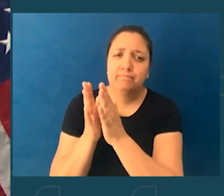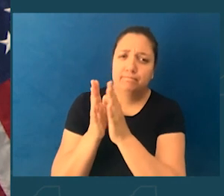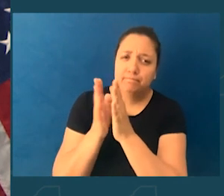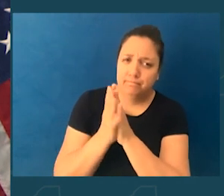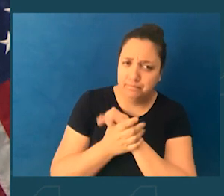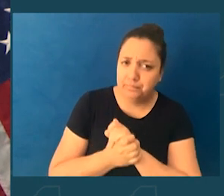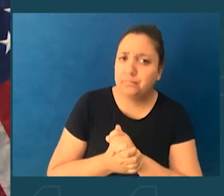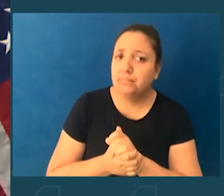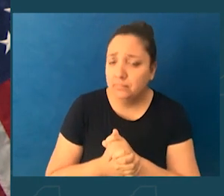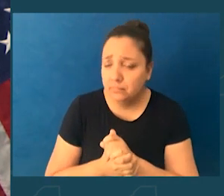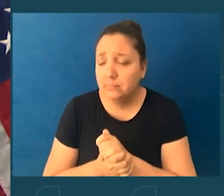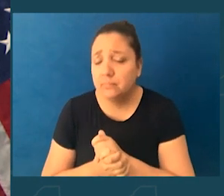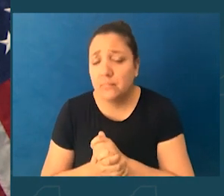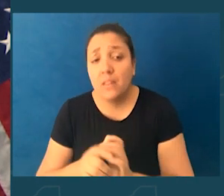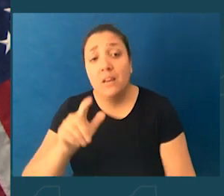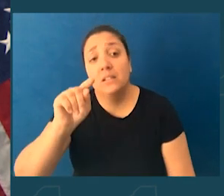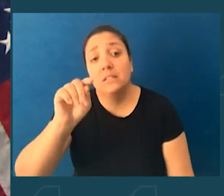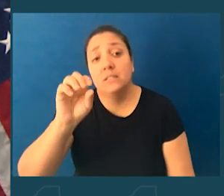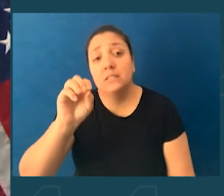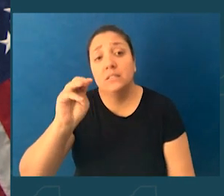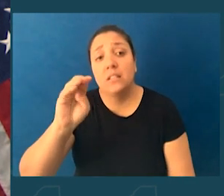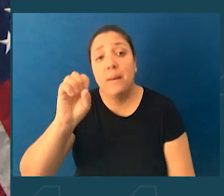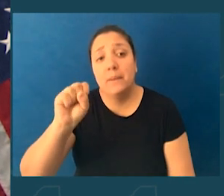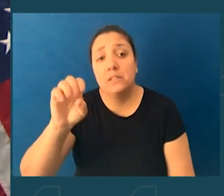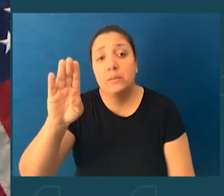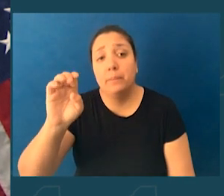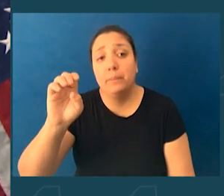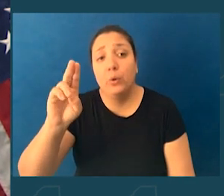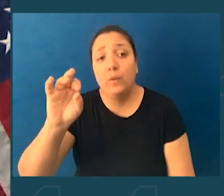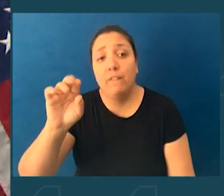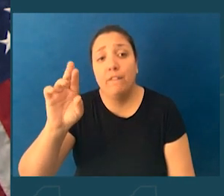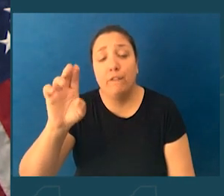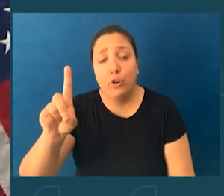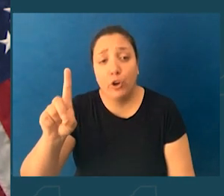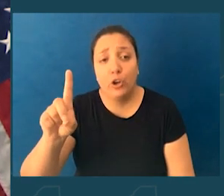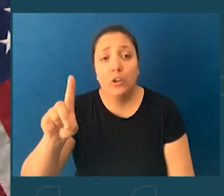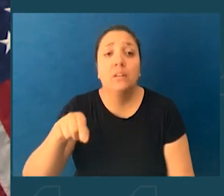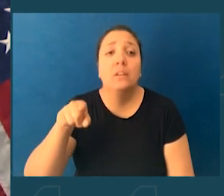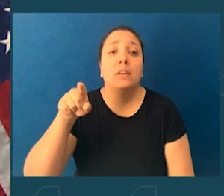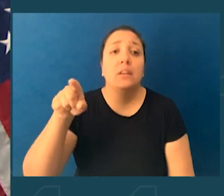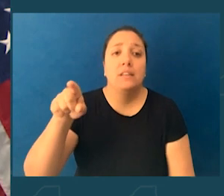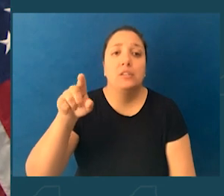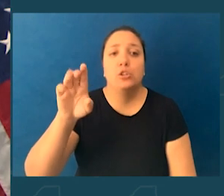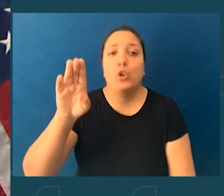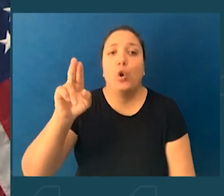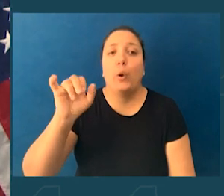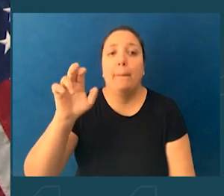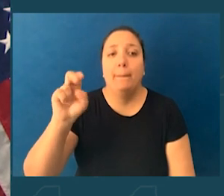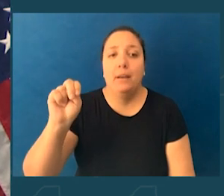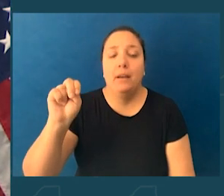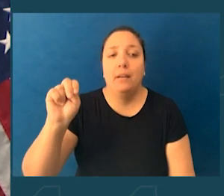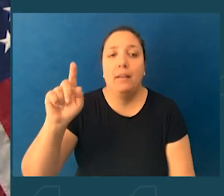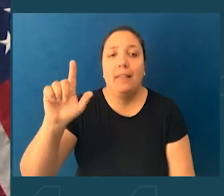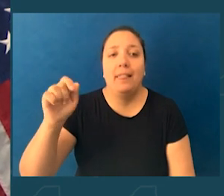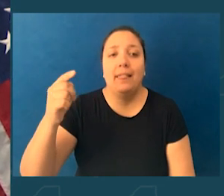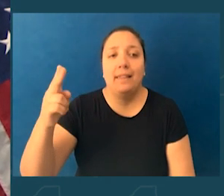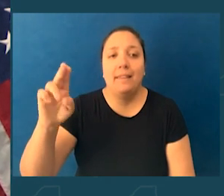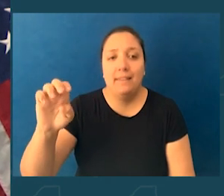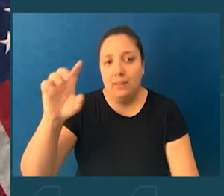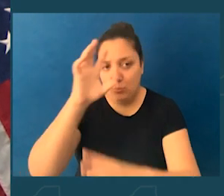We have Thomas Buford, the President of the Buffalo Urban League, has joined us. Thank you, Thomas.